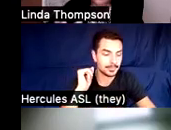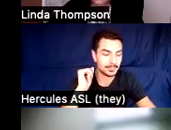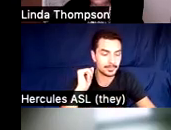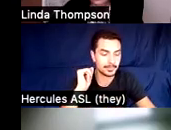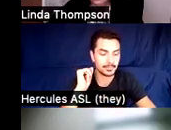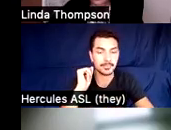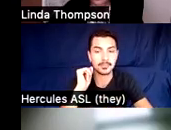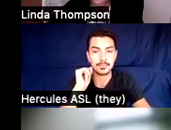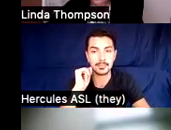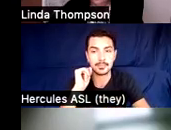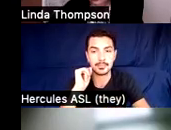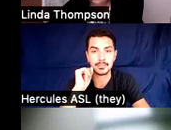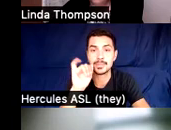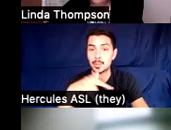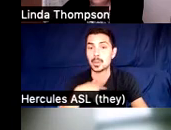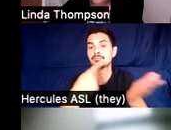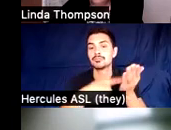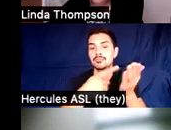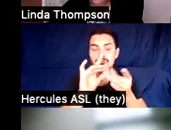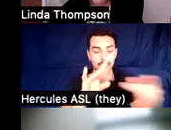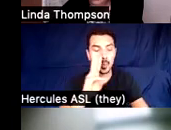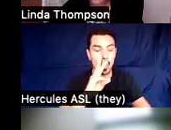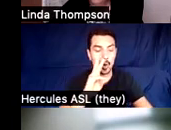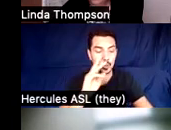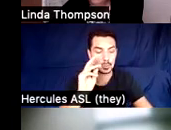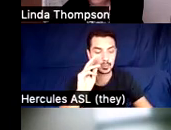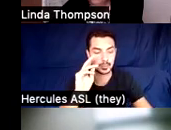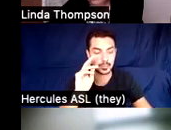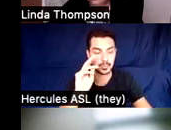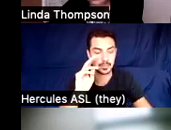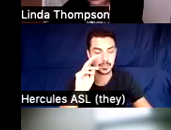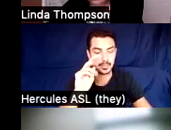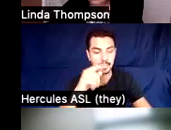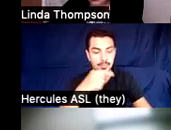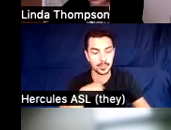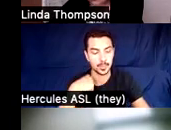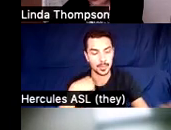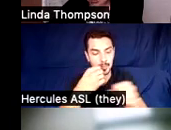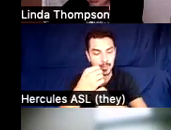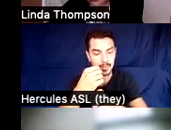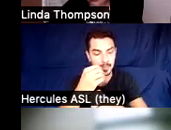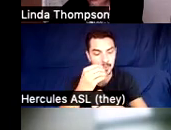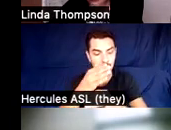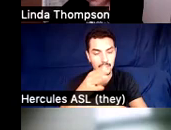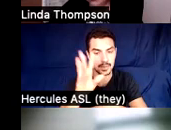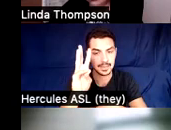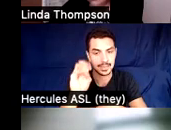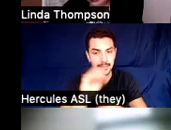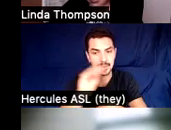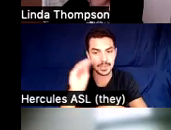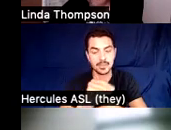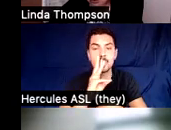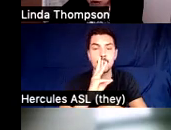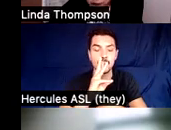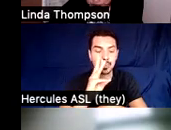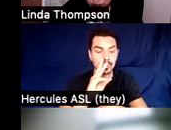That's what I was talking about with the water. We are made up of over 60% water, and babies even